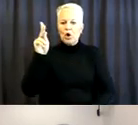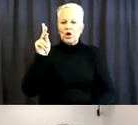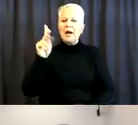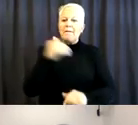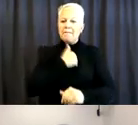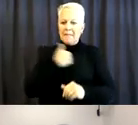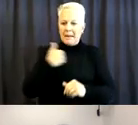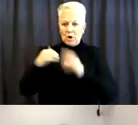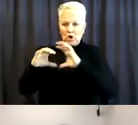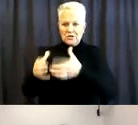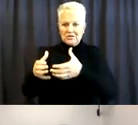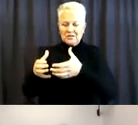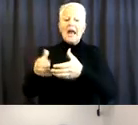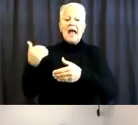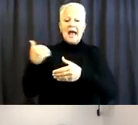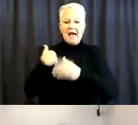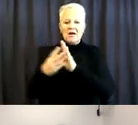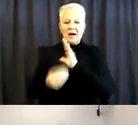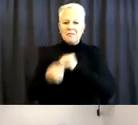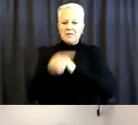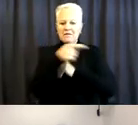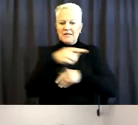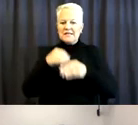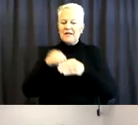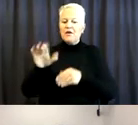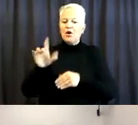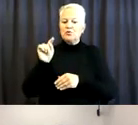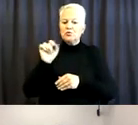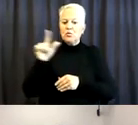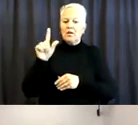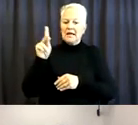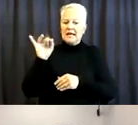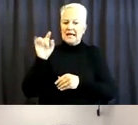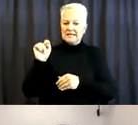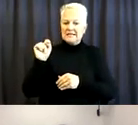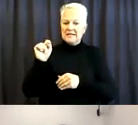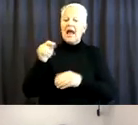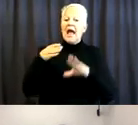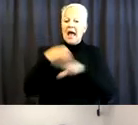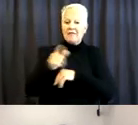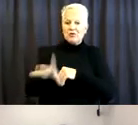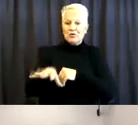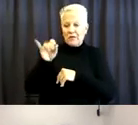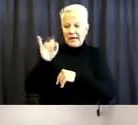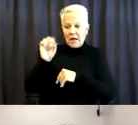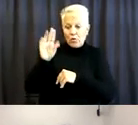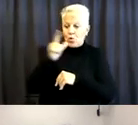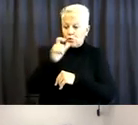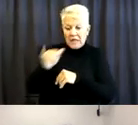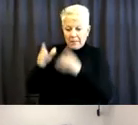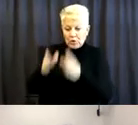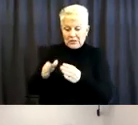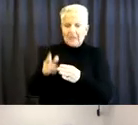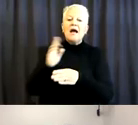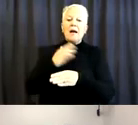members, have a copy of this in their toolkit. So once you find out who that person is, please utilize